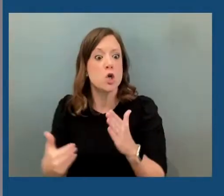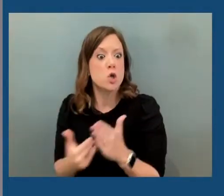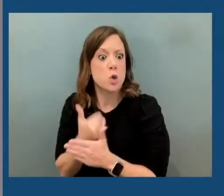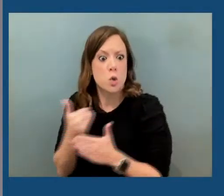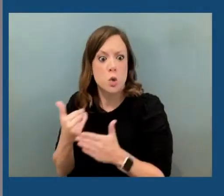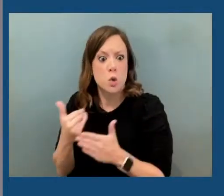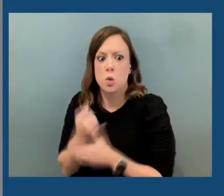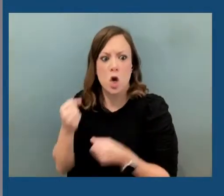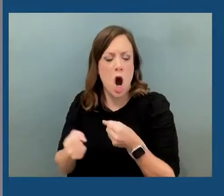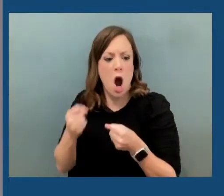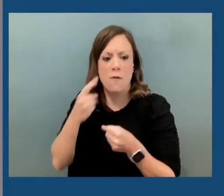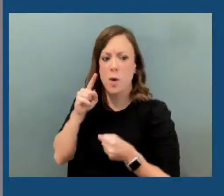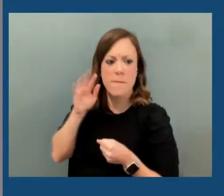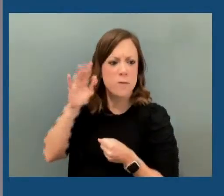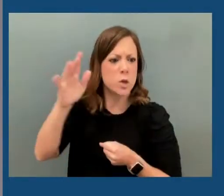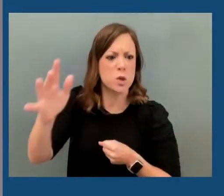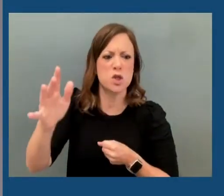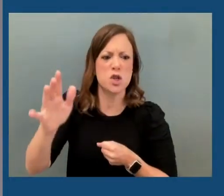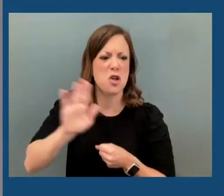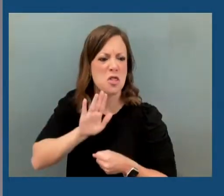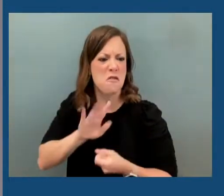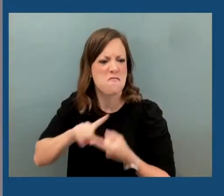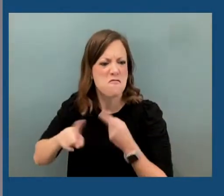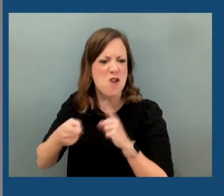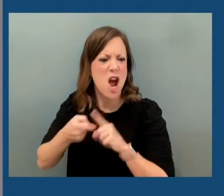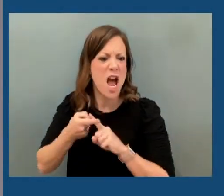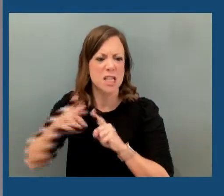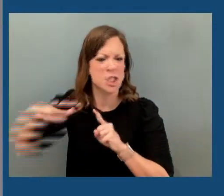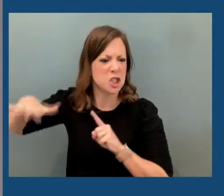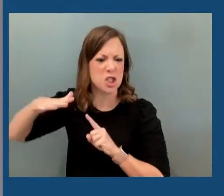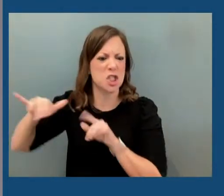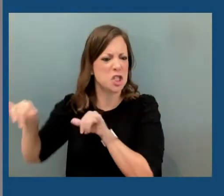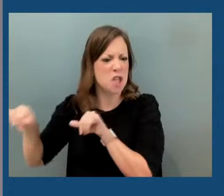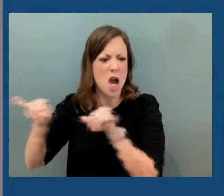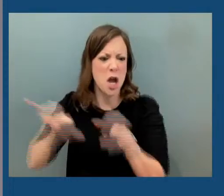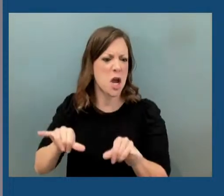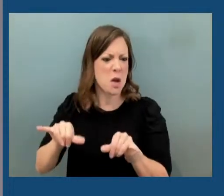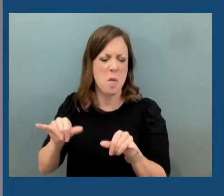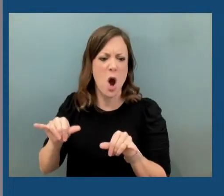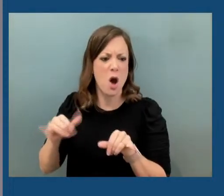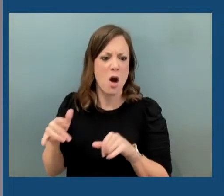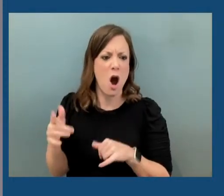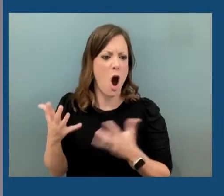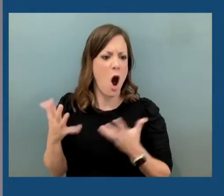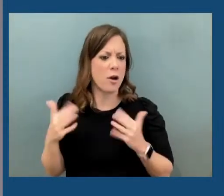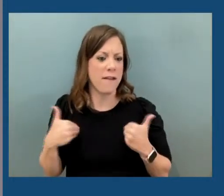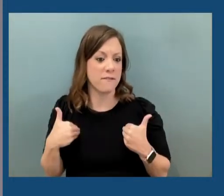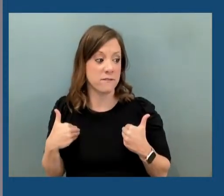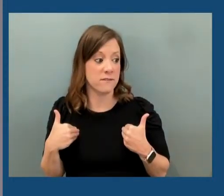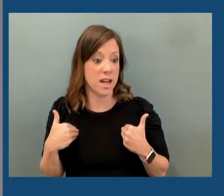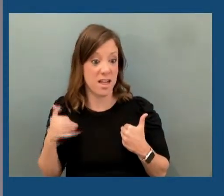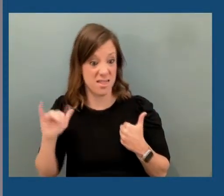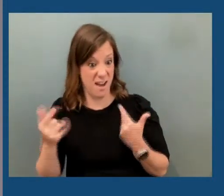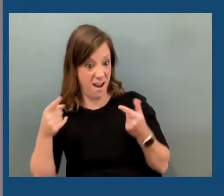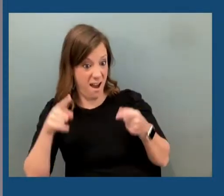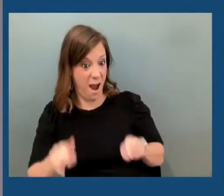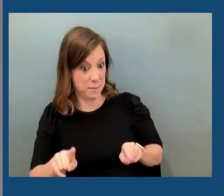friends are already doing it. A lot of social pressure to do this. You get that offer at your door. What do you